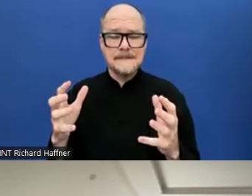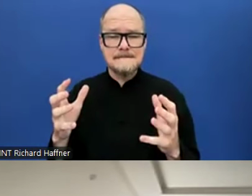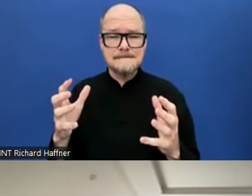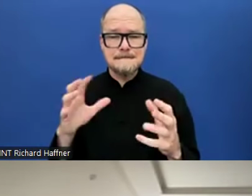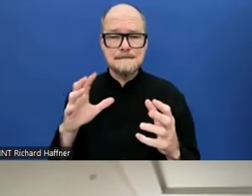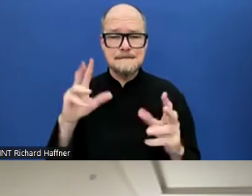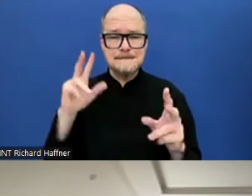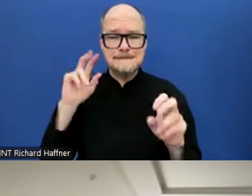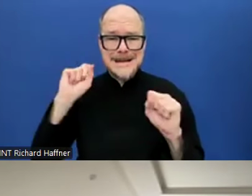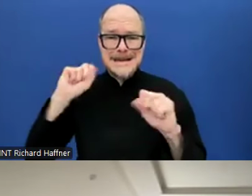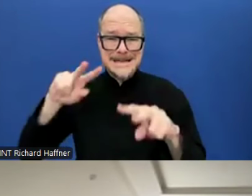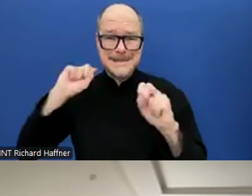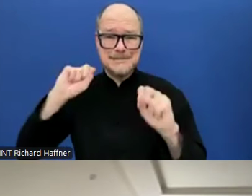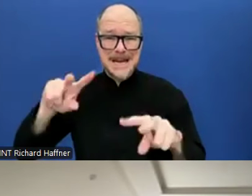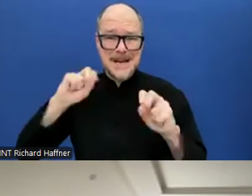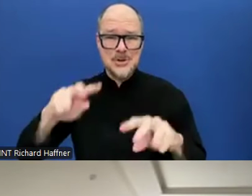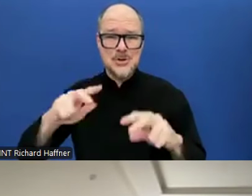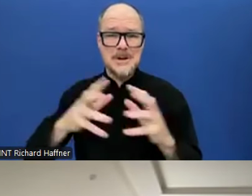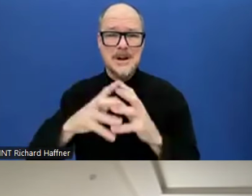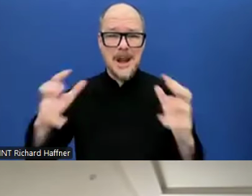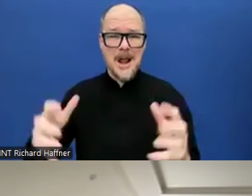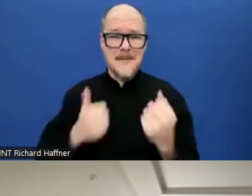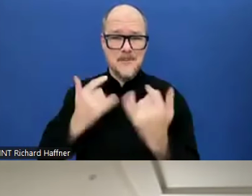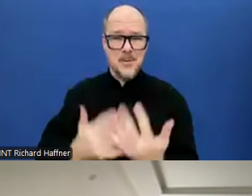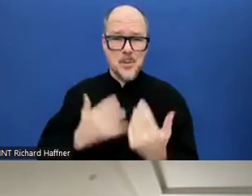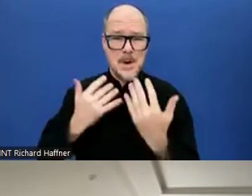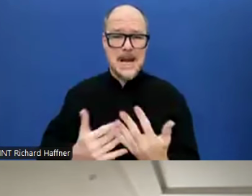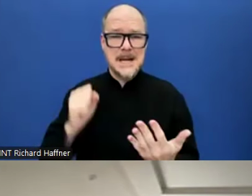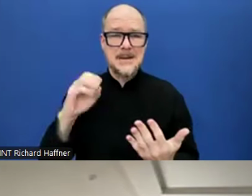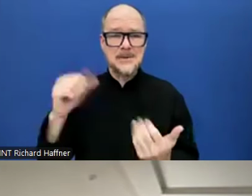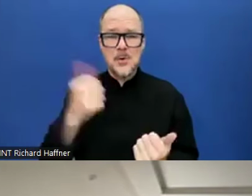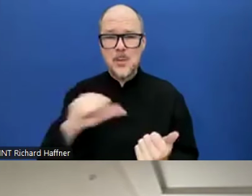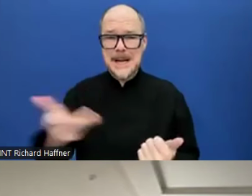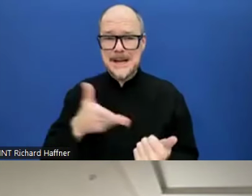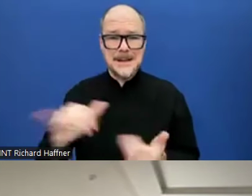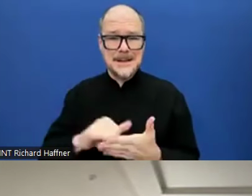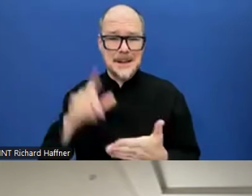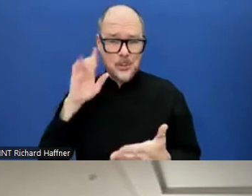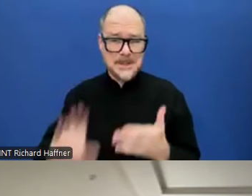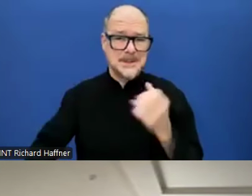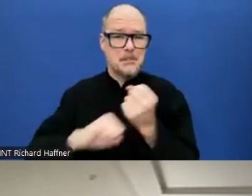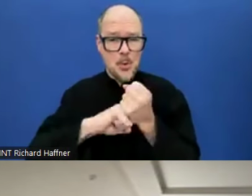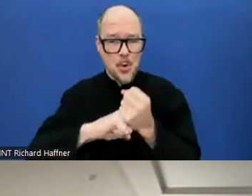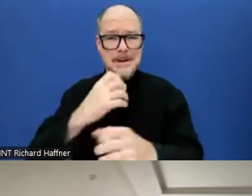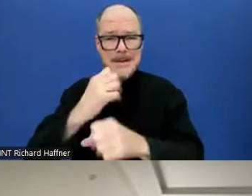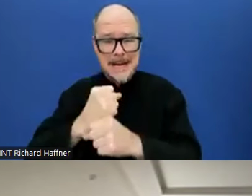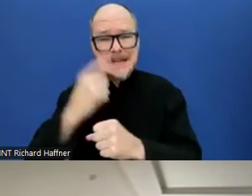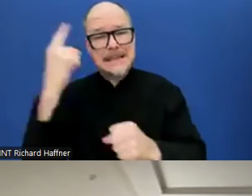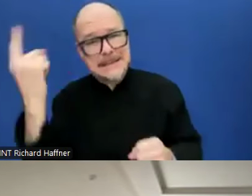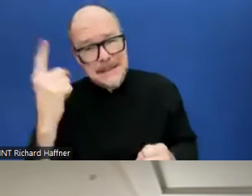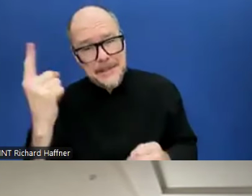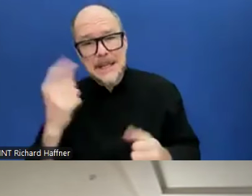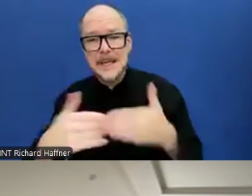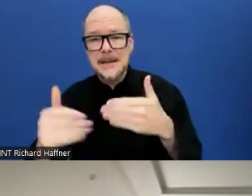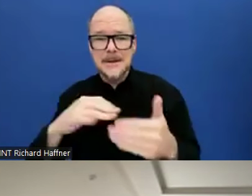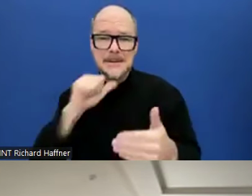anticipation, and I think there's been a lot of waiting. And so I think anything that would support getting something going, even if it's not quite